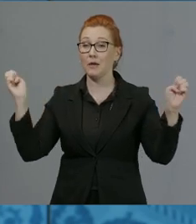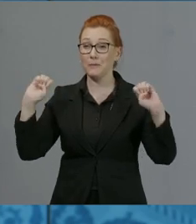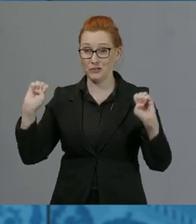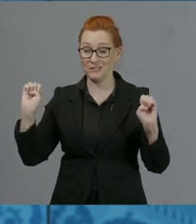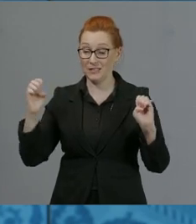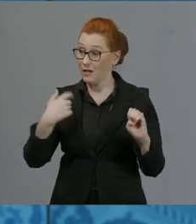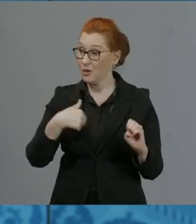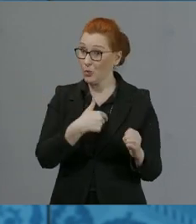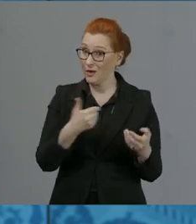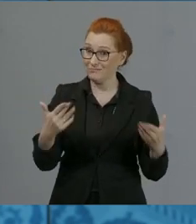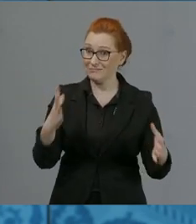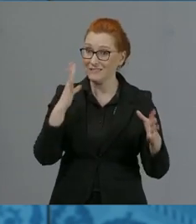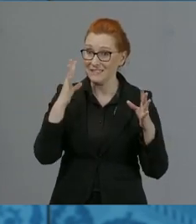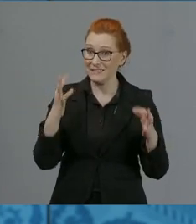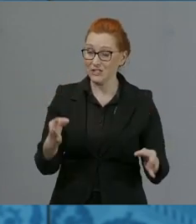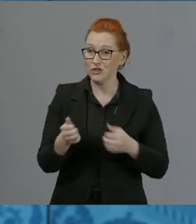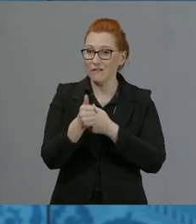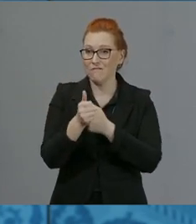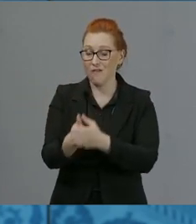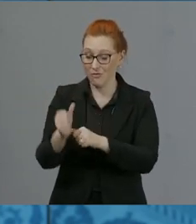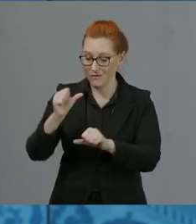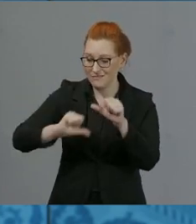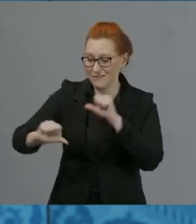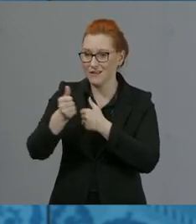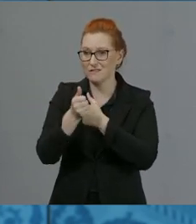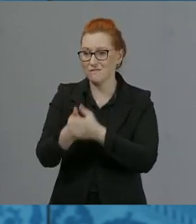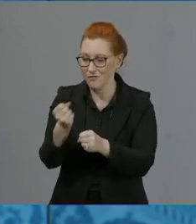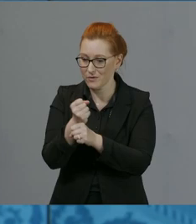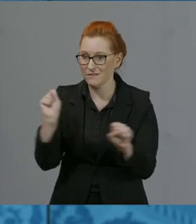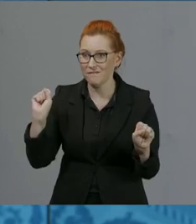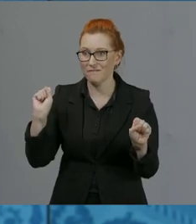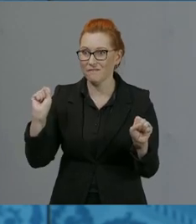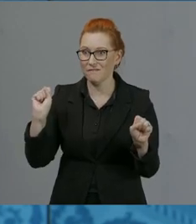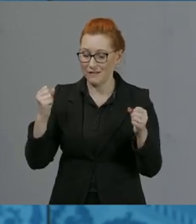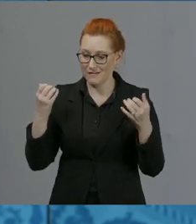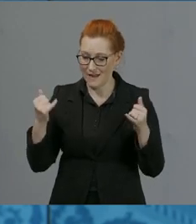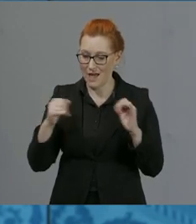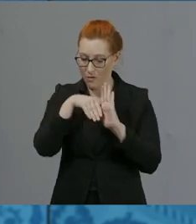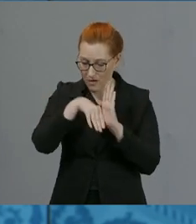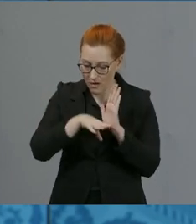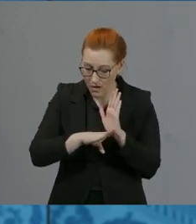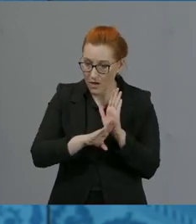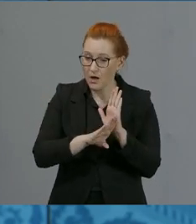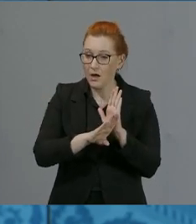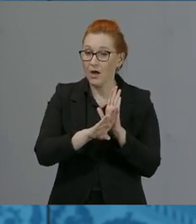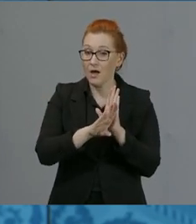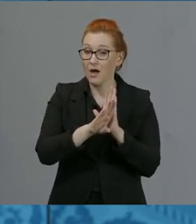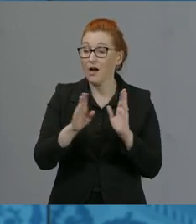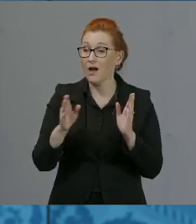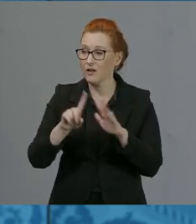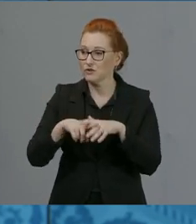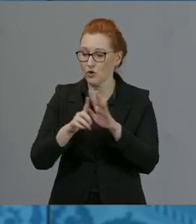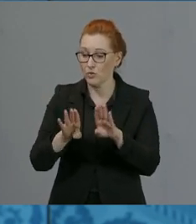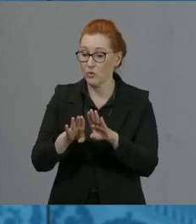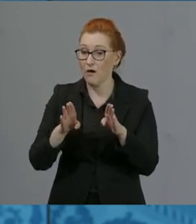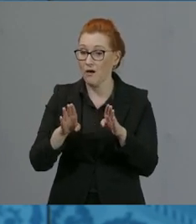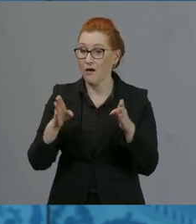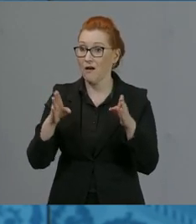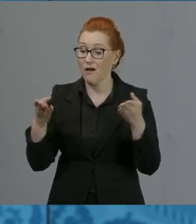making decisions as we head out the other side of this pandemic, and over the course of